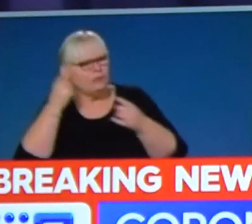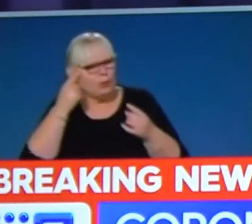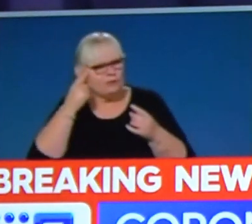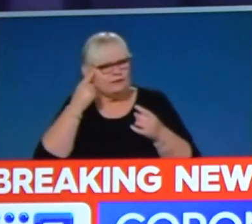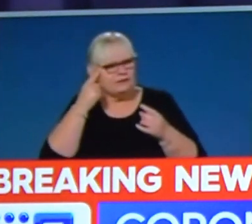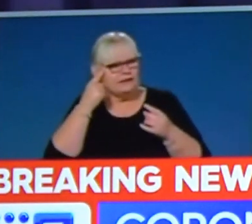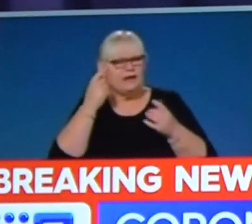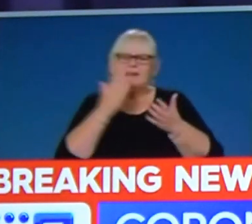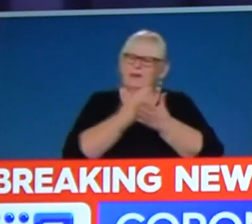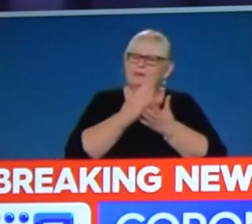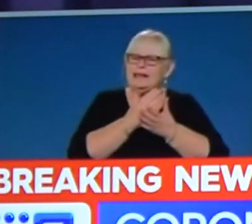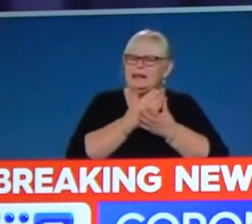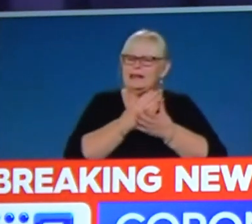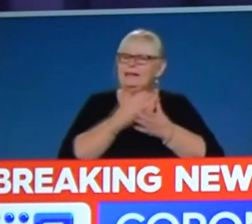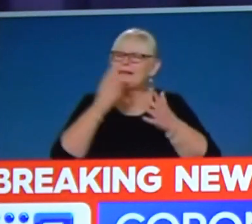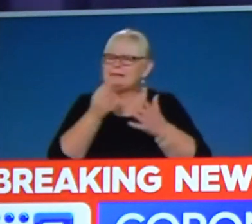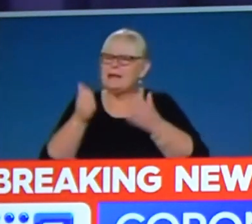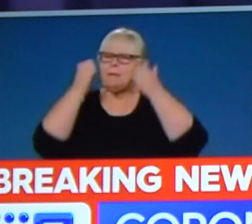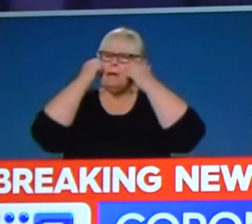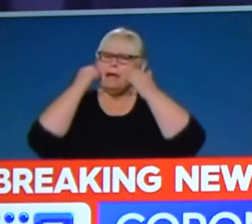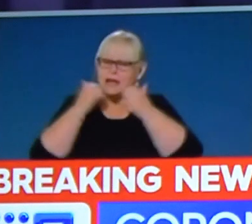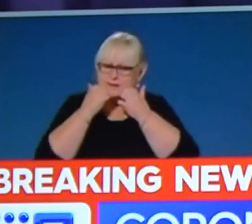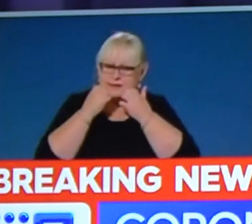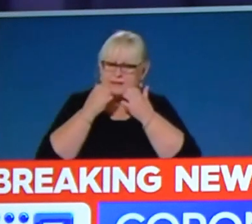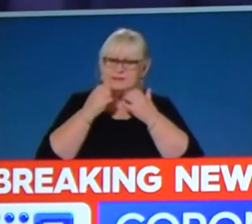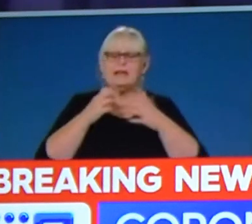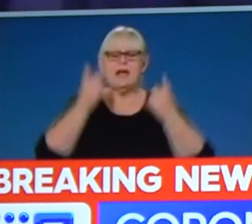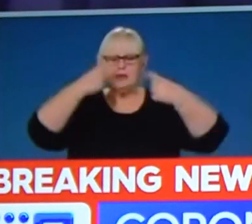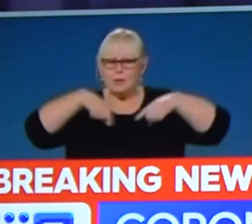without mitigation. So there is evidence that the public health measures that we're putting in